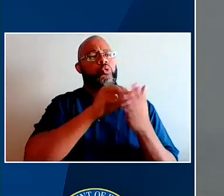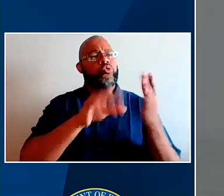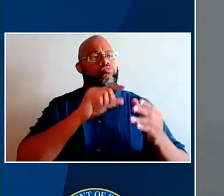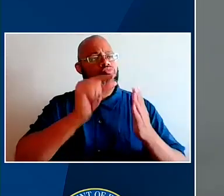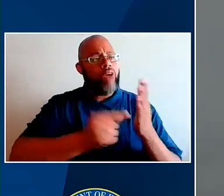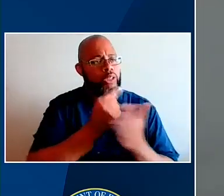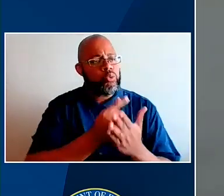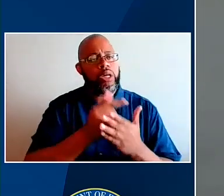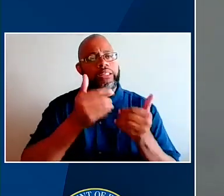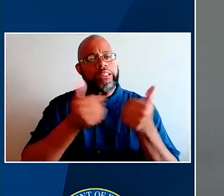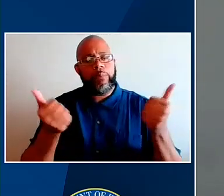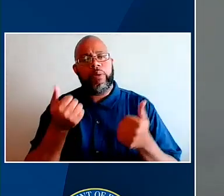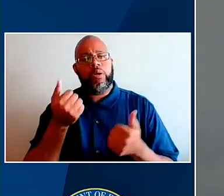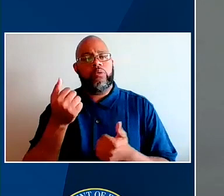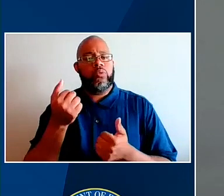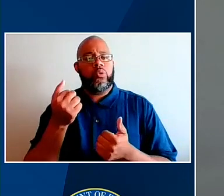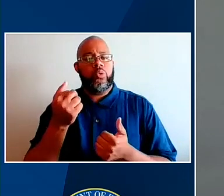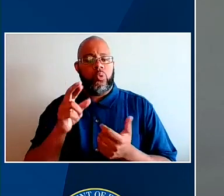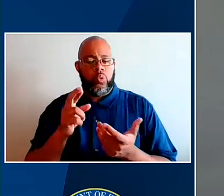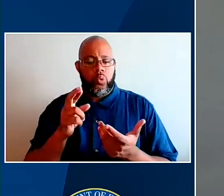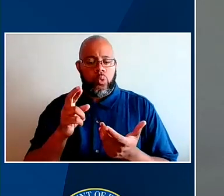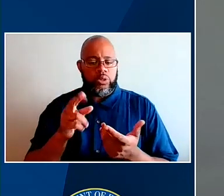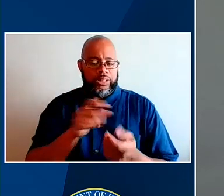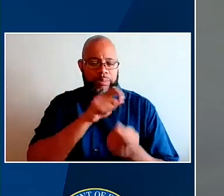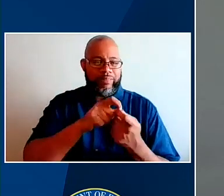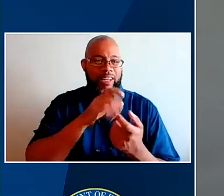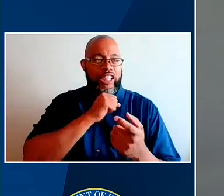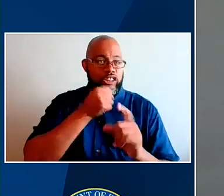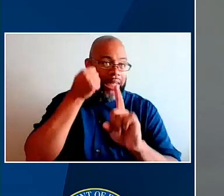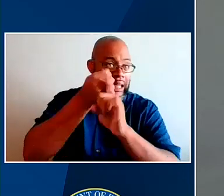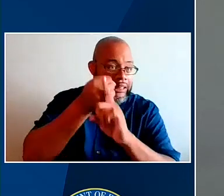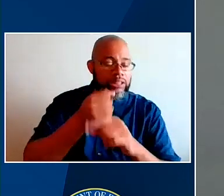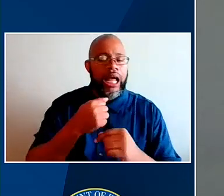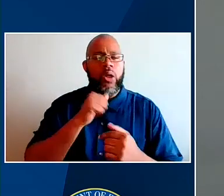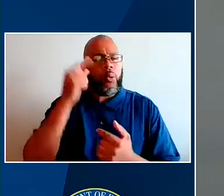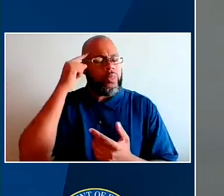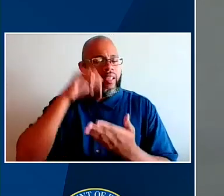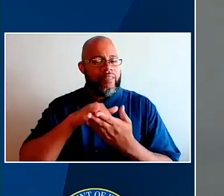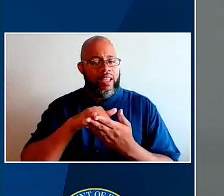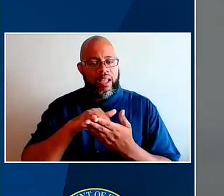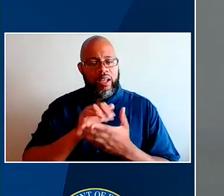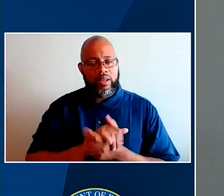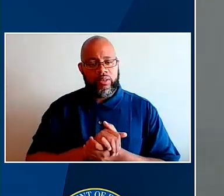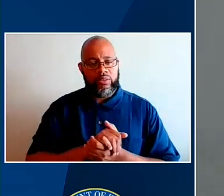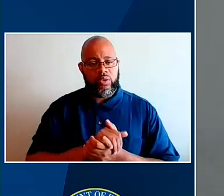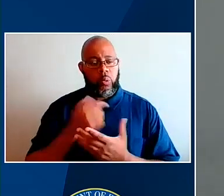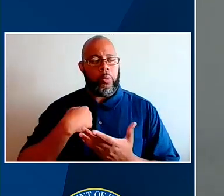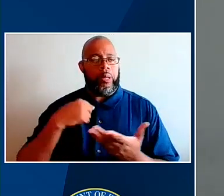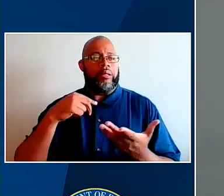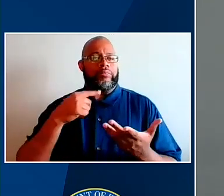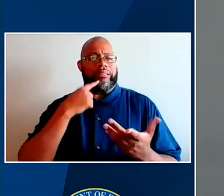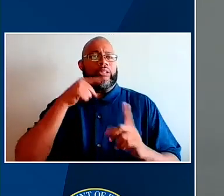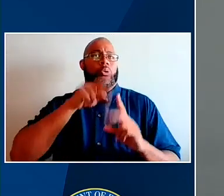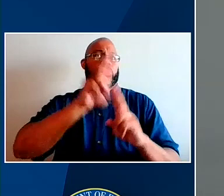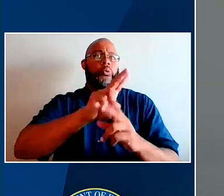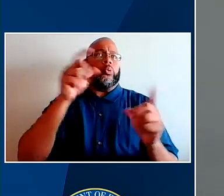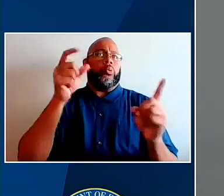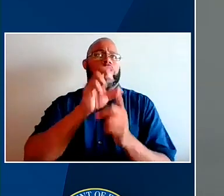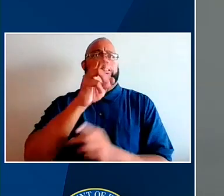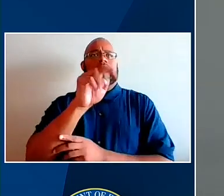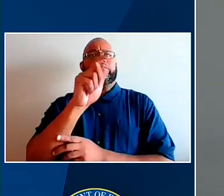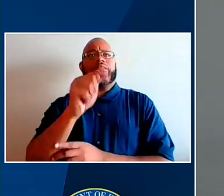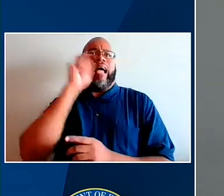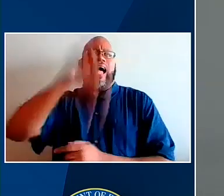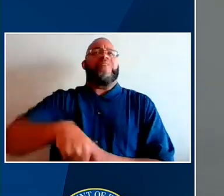separates, or reaches a specified age. I mean, I don't think we're insistent on the use of the word sunset fee, and